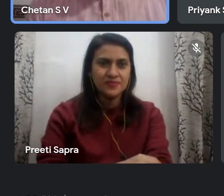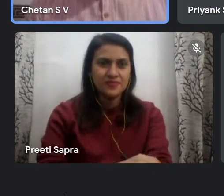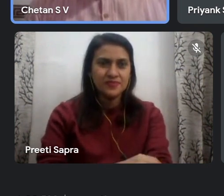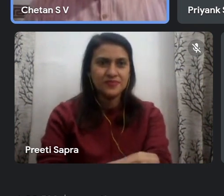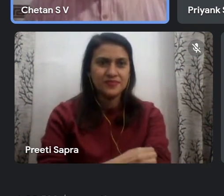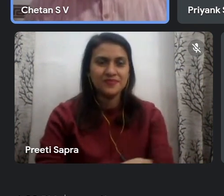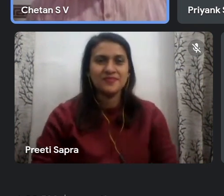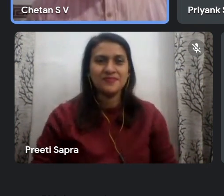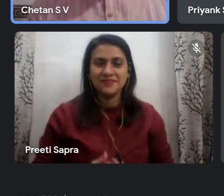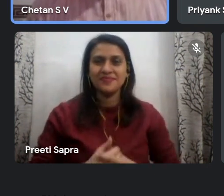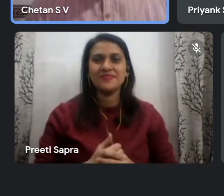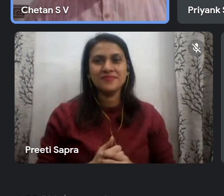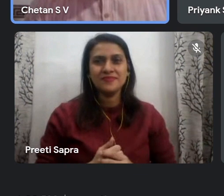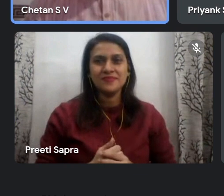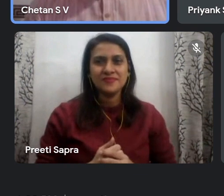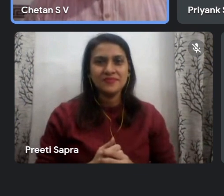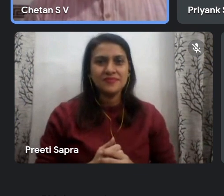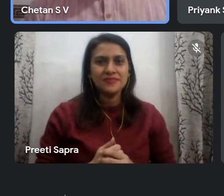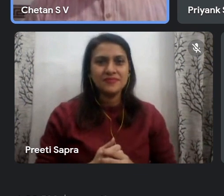All right. So Pratik